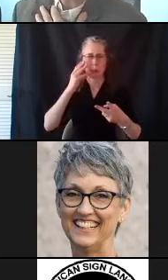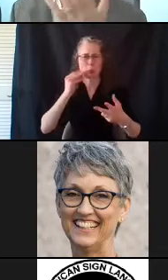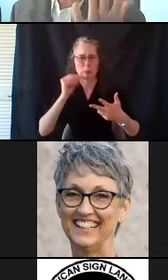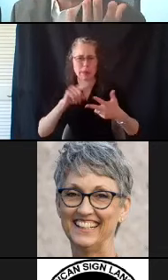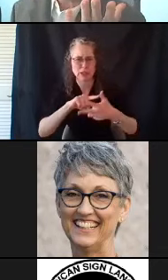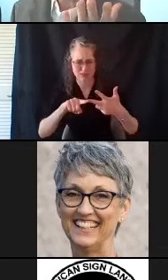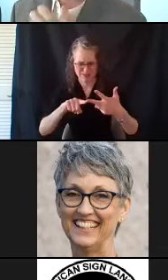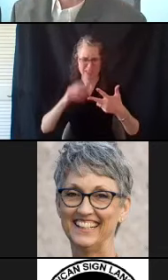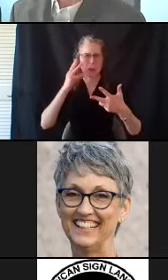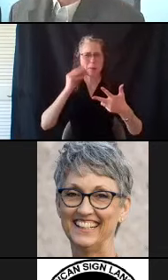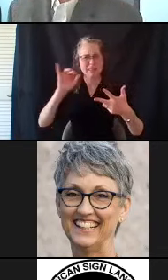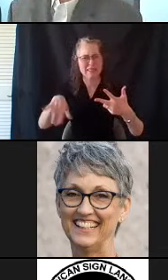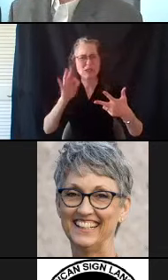fruit.